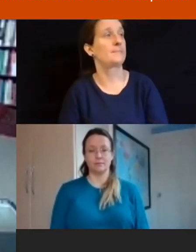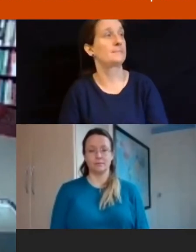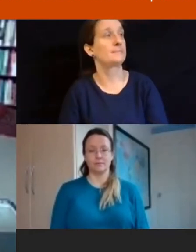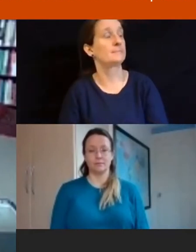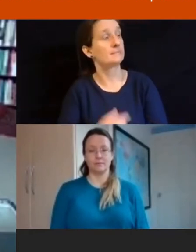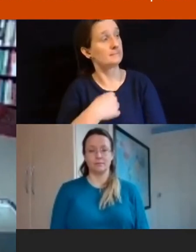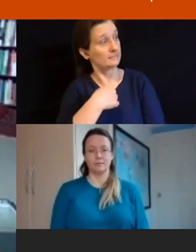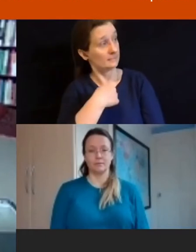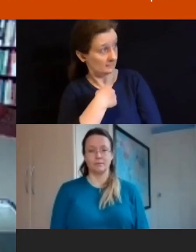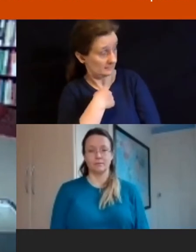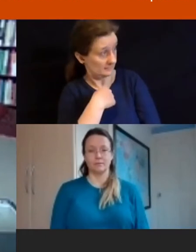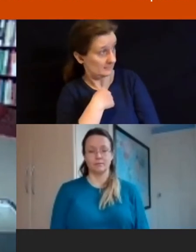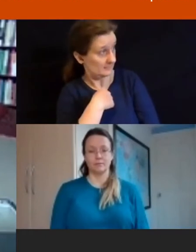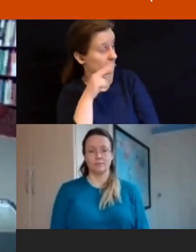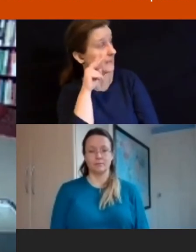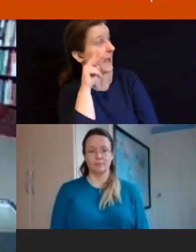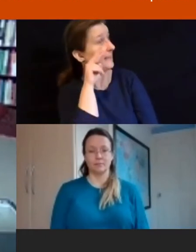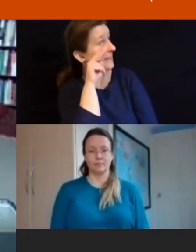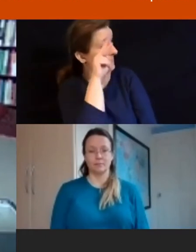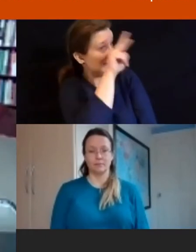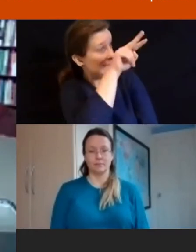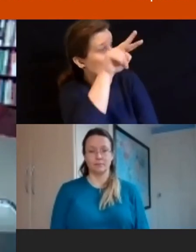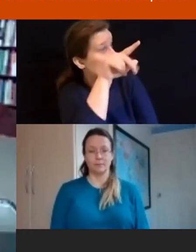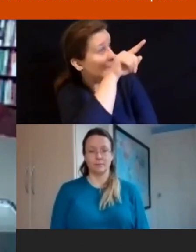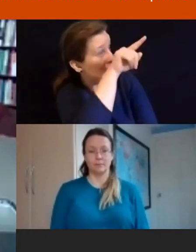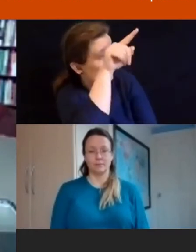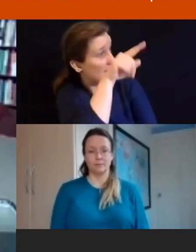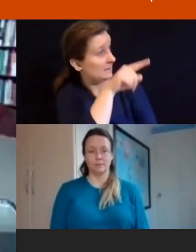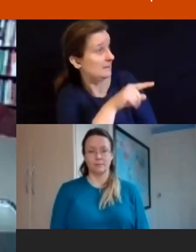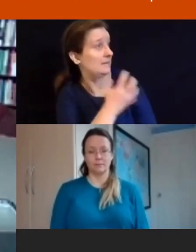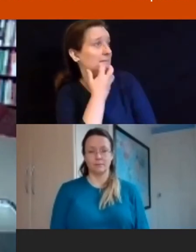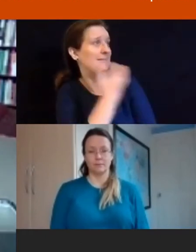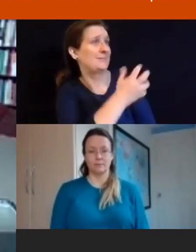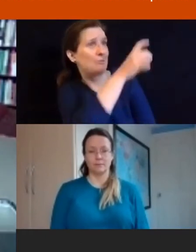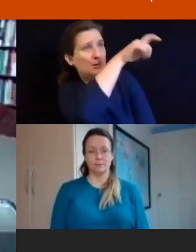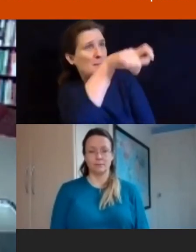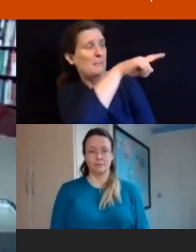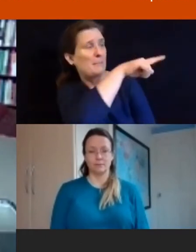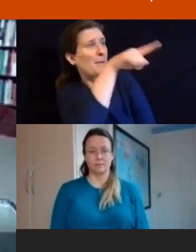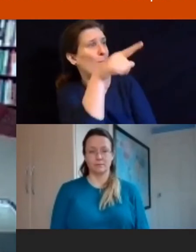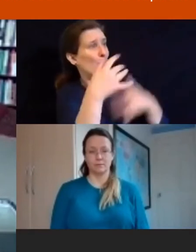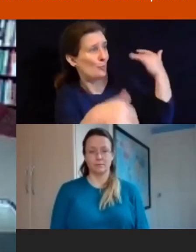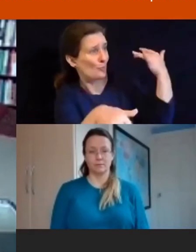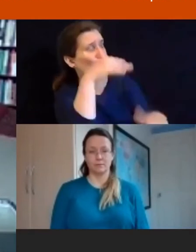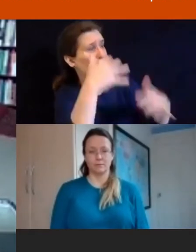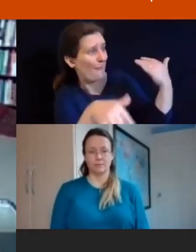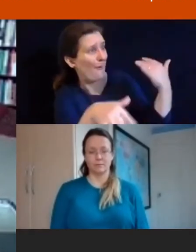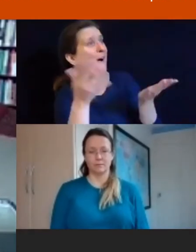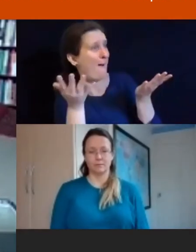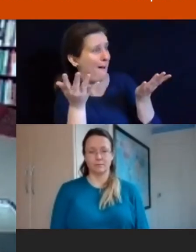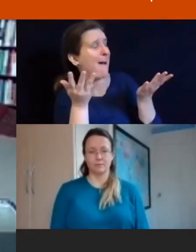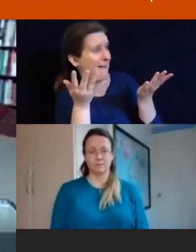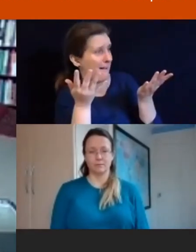seen the sufferings of the Israelites. I have